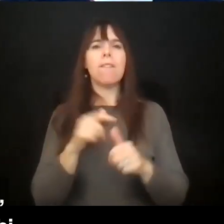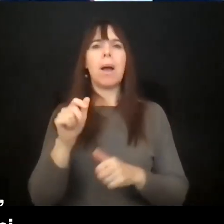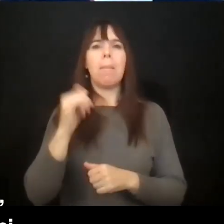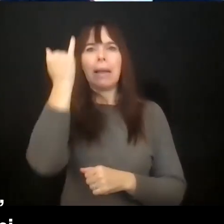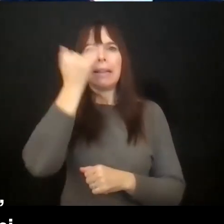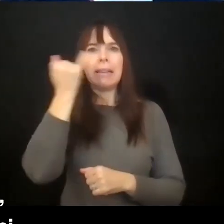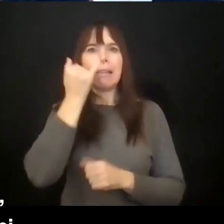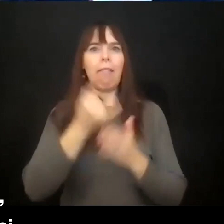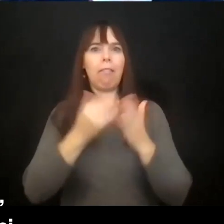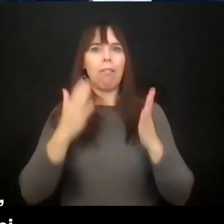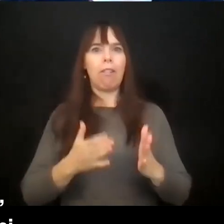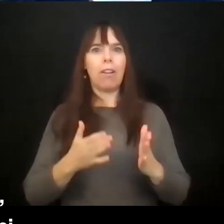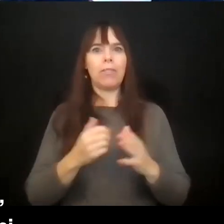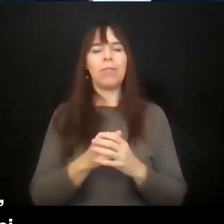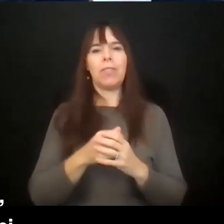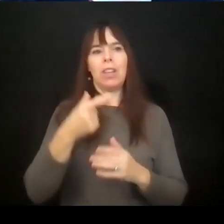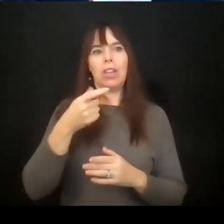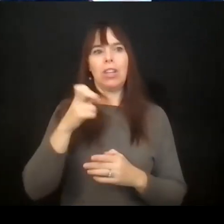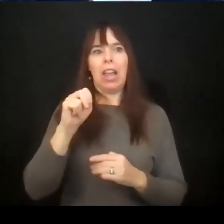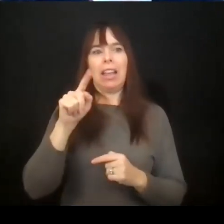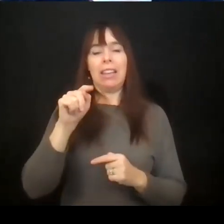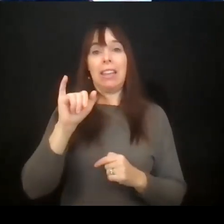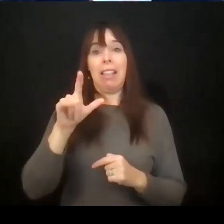artist Artemisia Gentileschi.